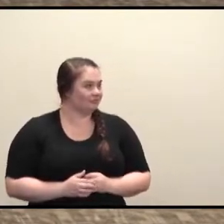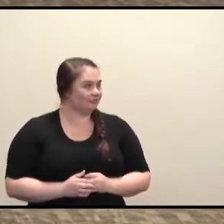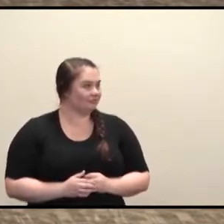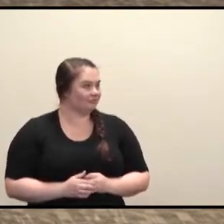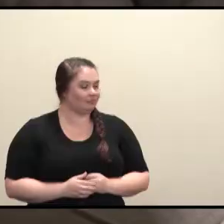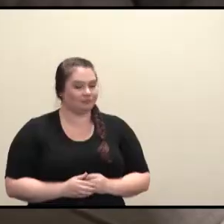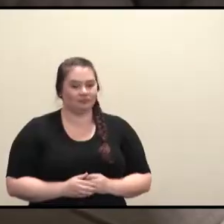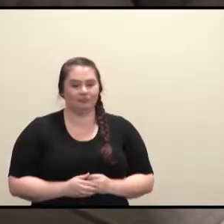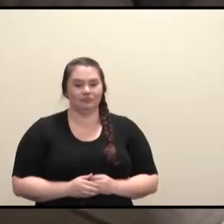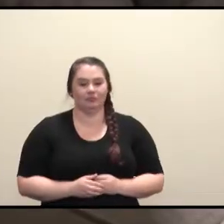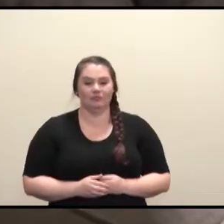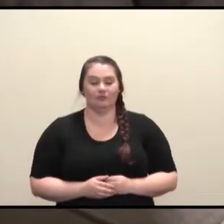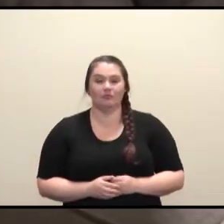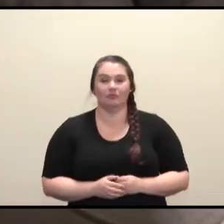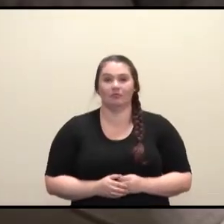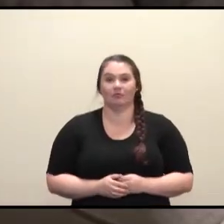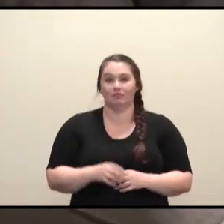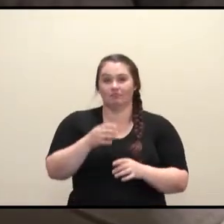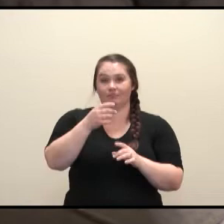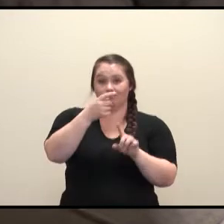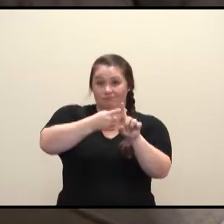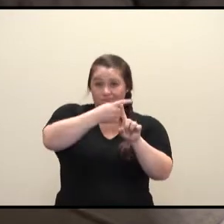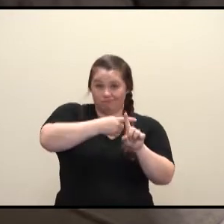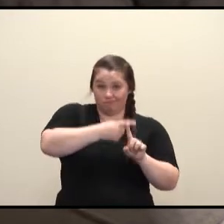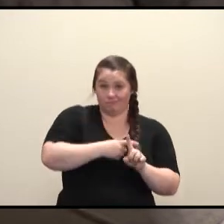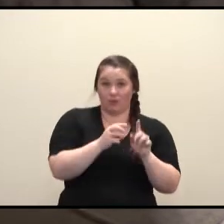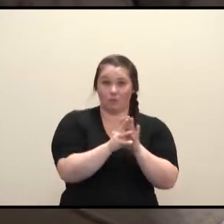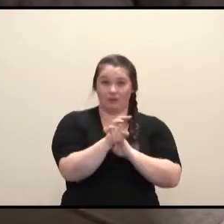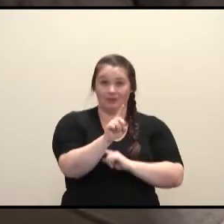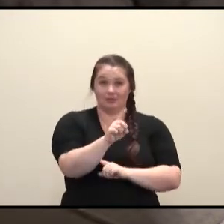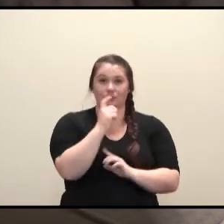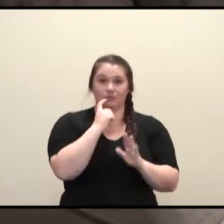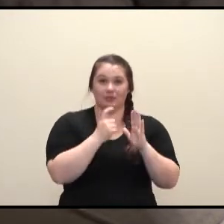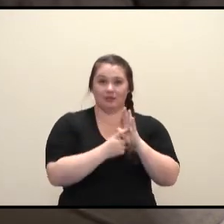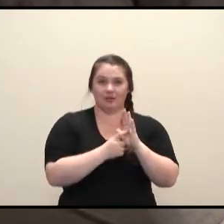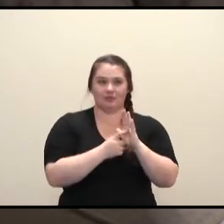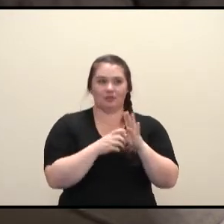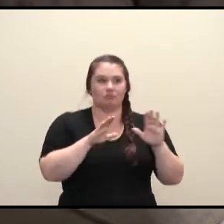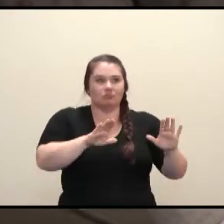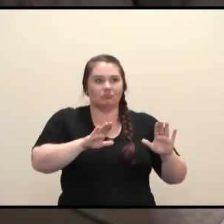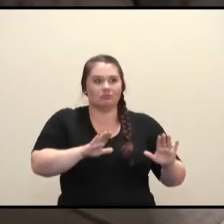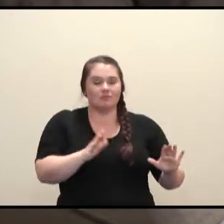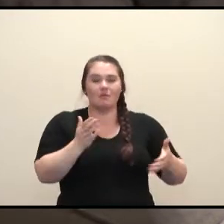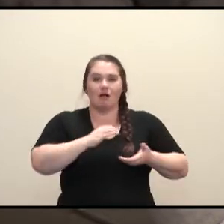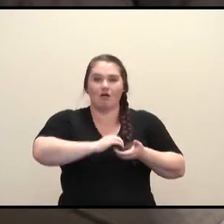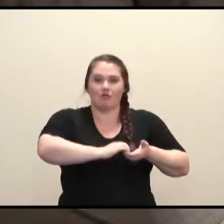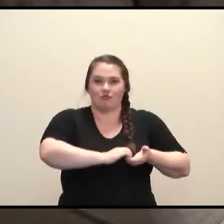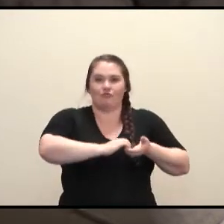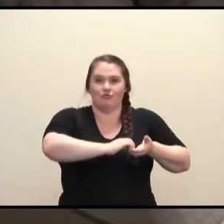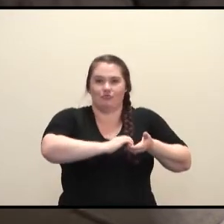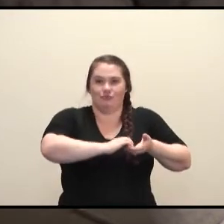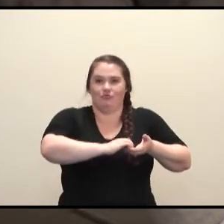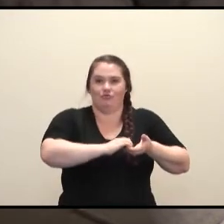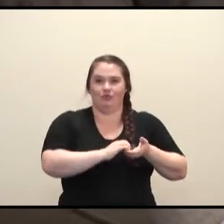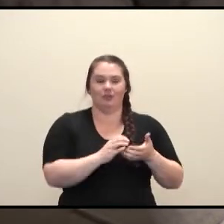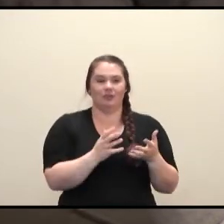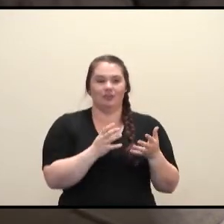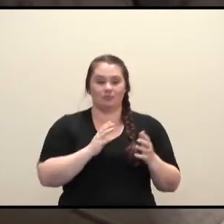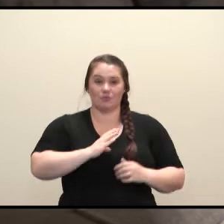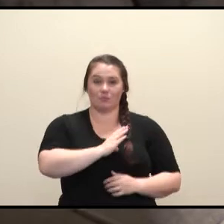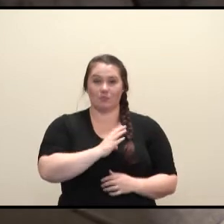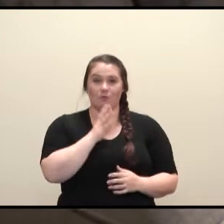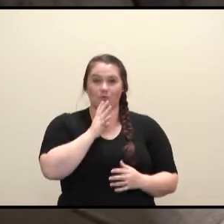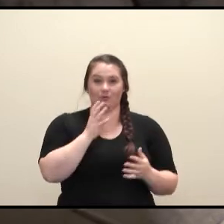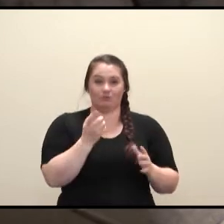Each month, Waco ISD recognizes a community partner making a difference for students with the Waco ISD Award for Outstanding